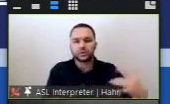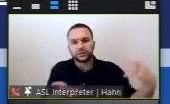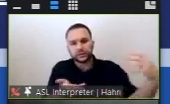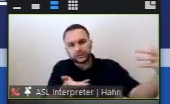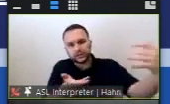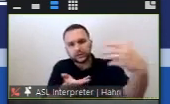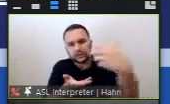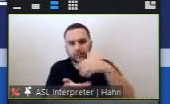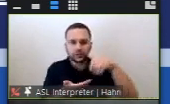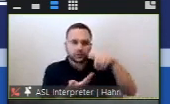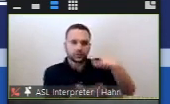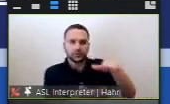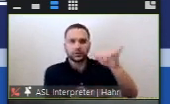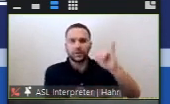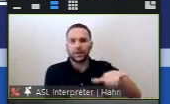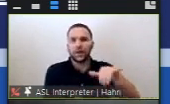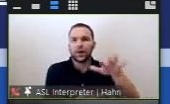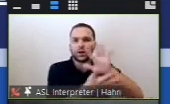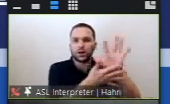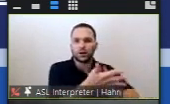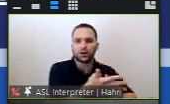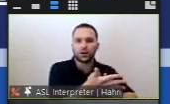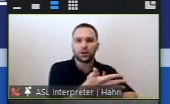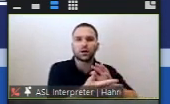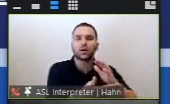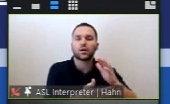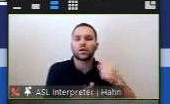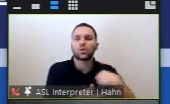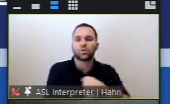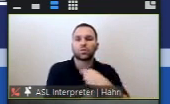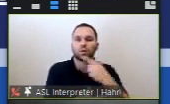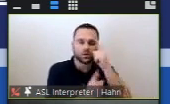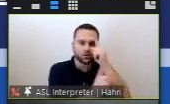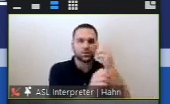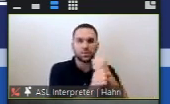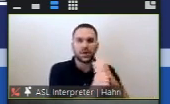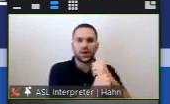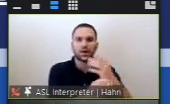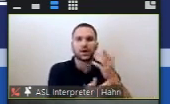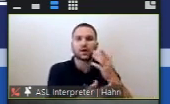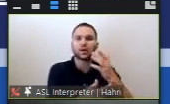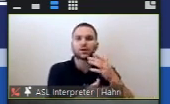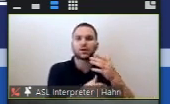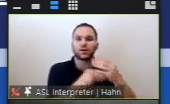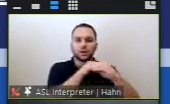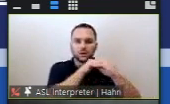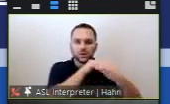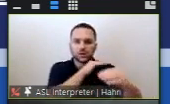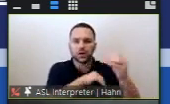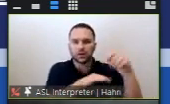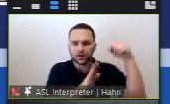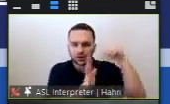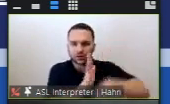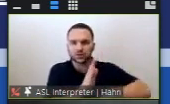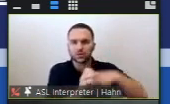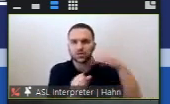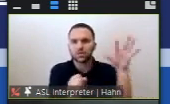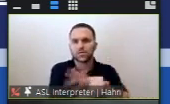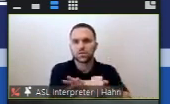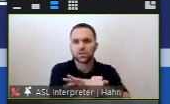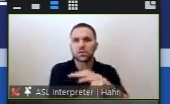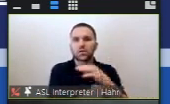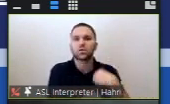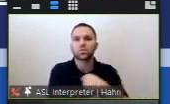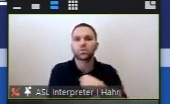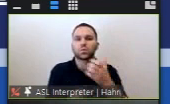really to make that data stable and robust. We really want it to be the highest quality data